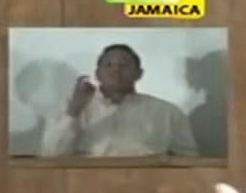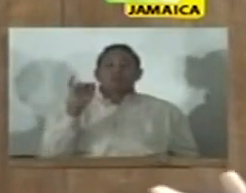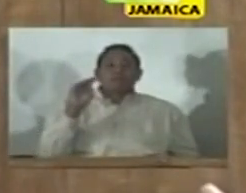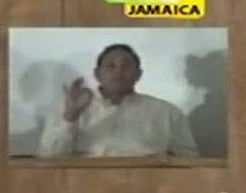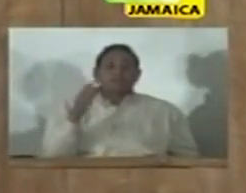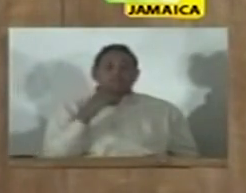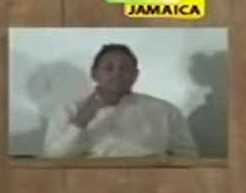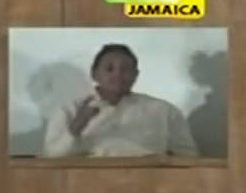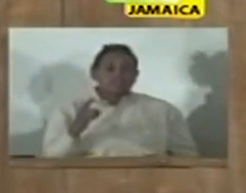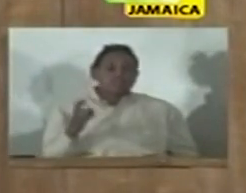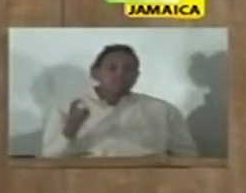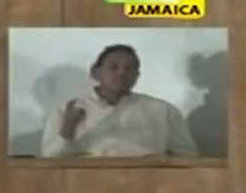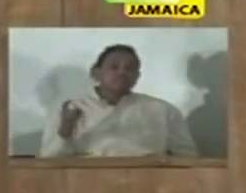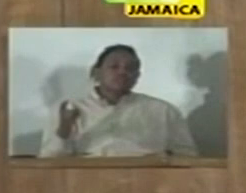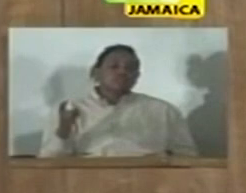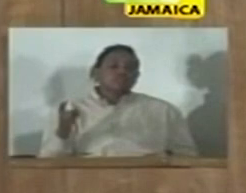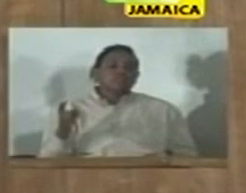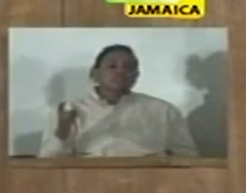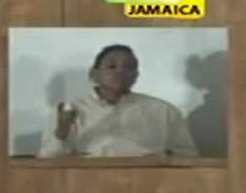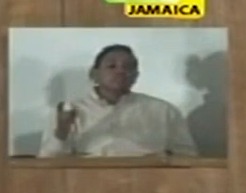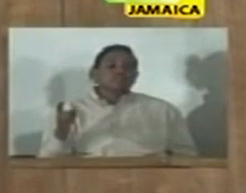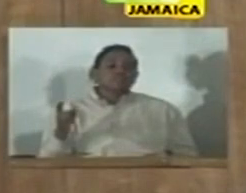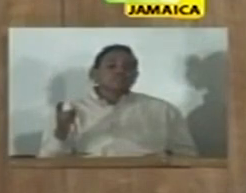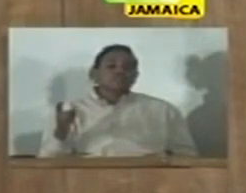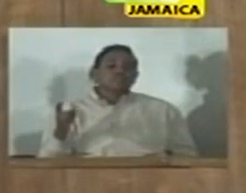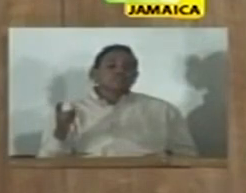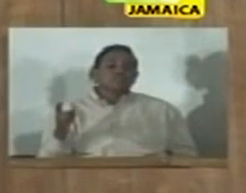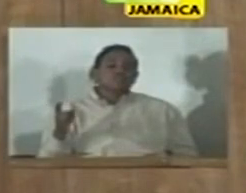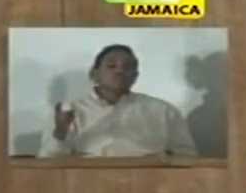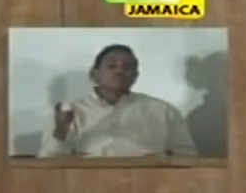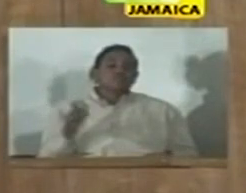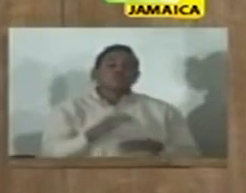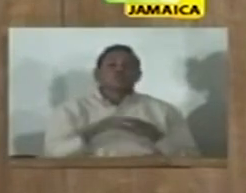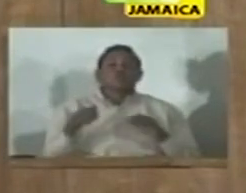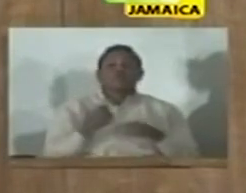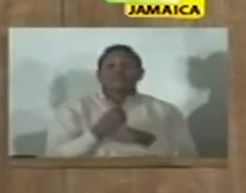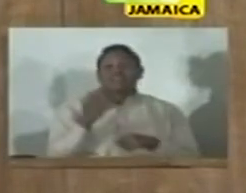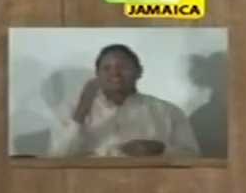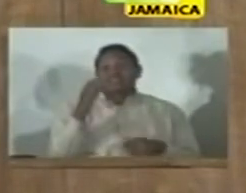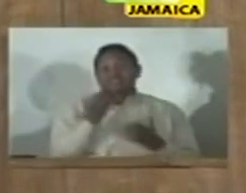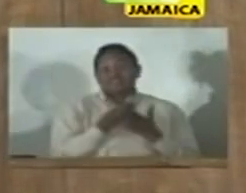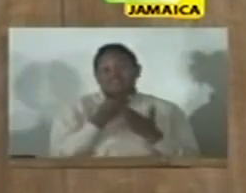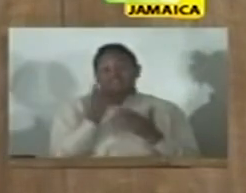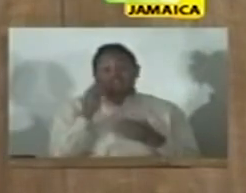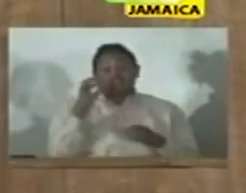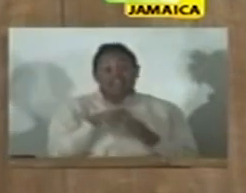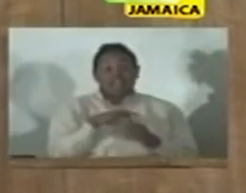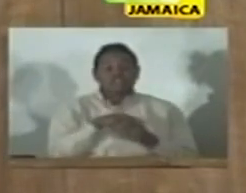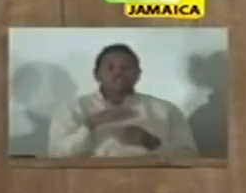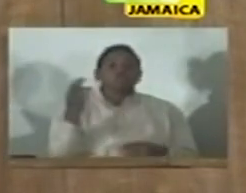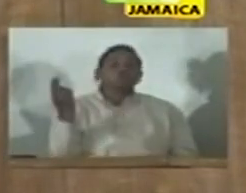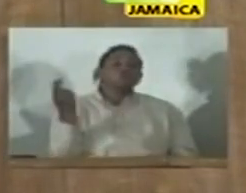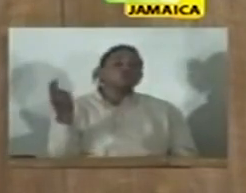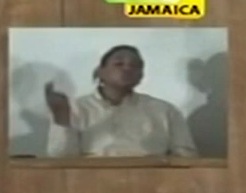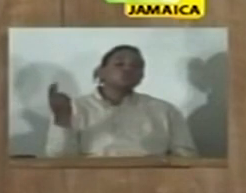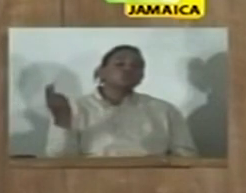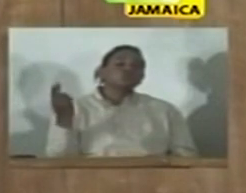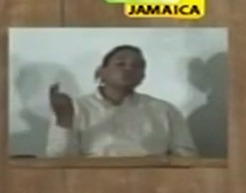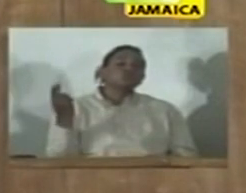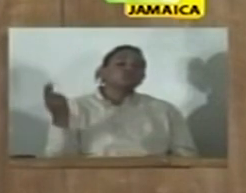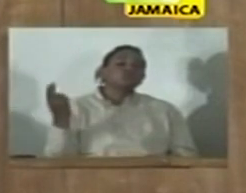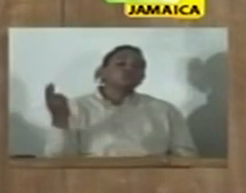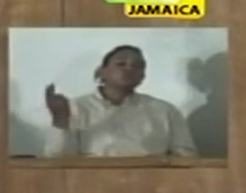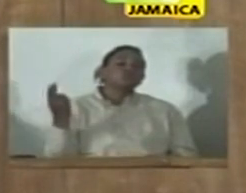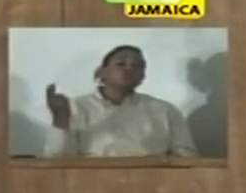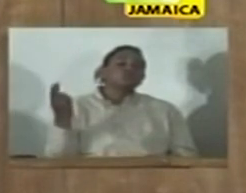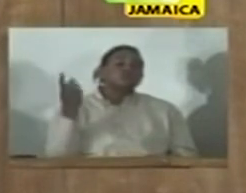don't flush it out, don't make it a slush fund for elections. Let's use it